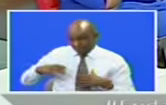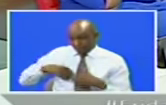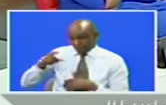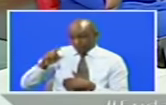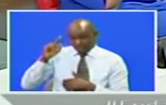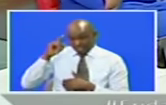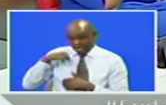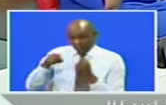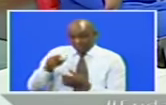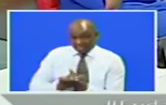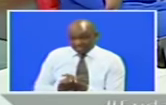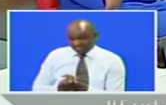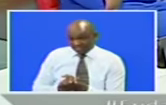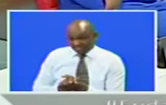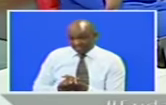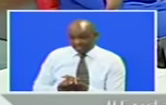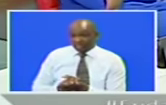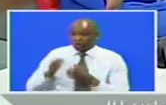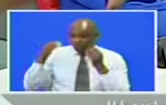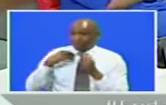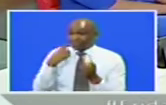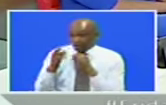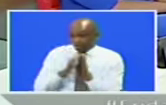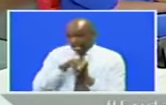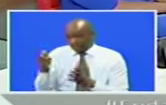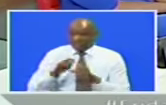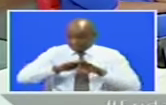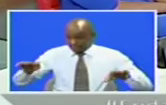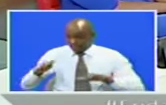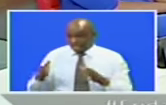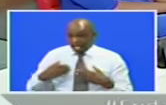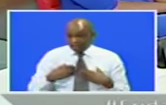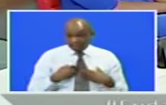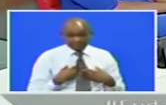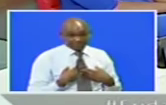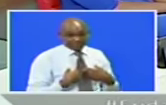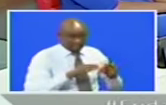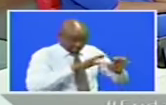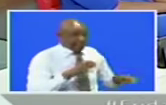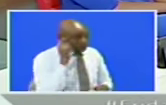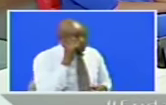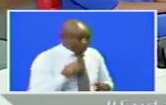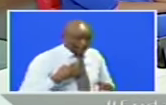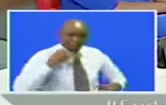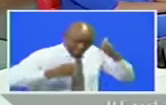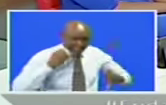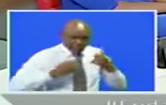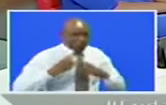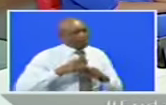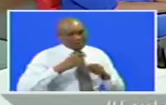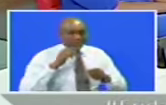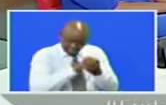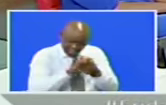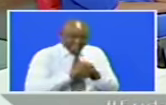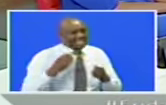regards to that particular court directive. I'll try and walk over to this particular table here. As you can imagine, people are making merry. It's a Friday